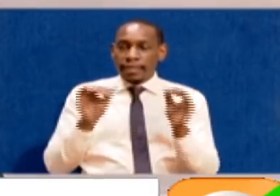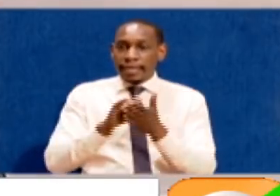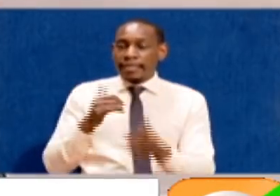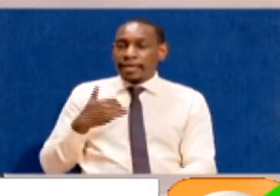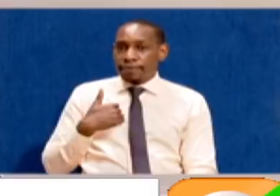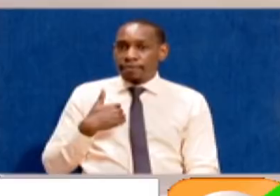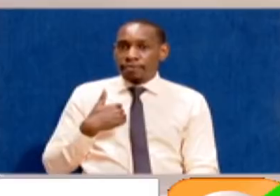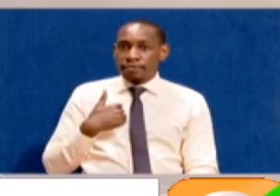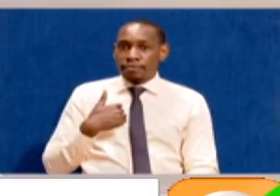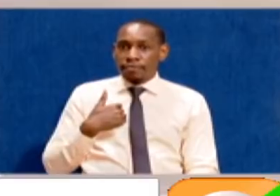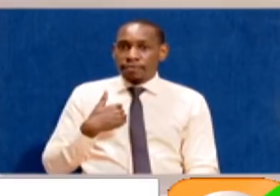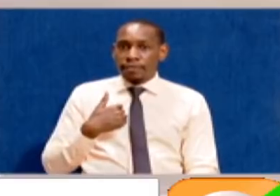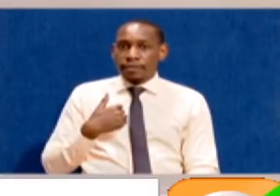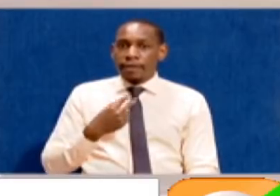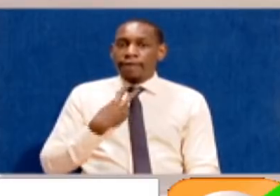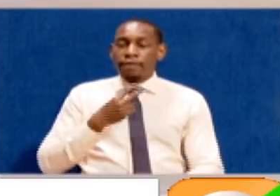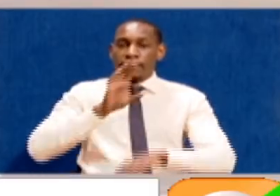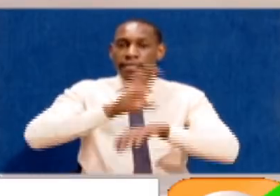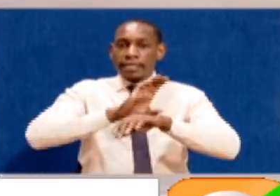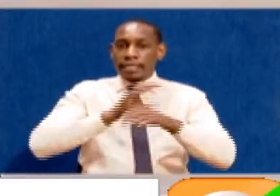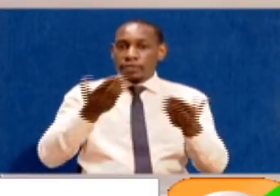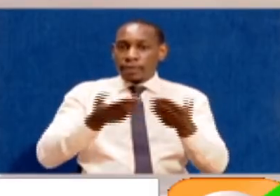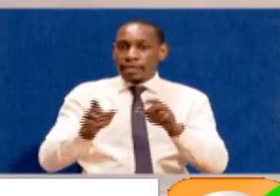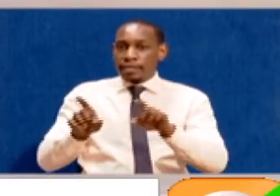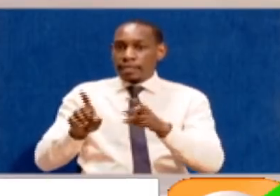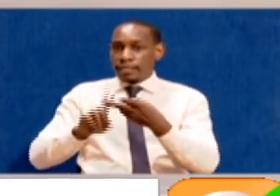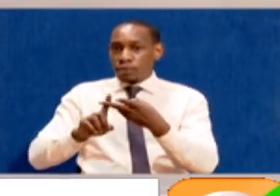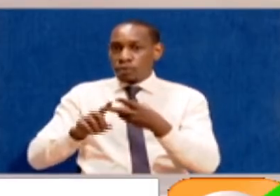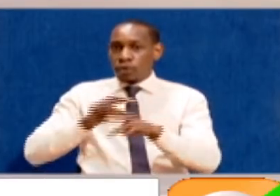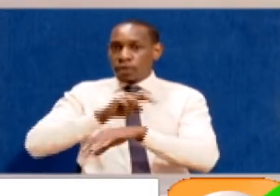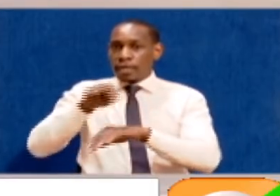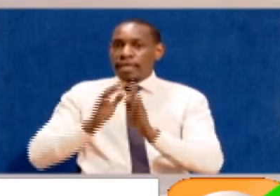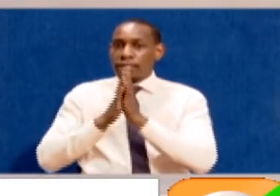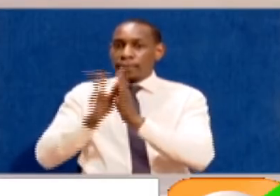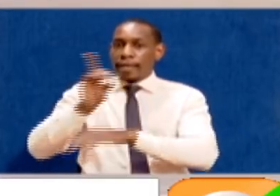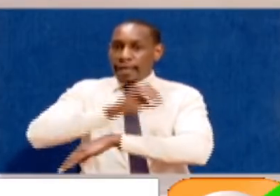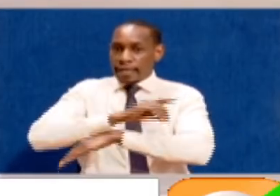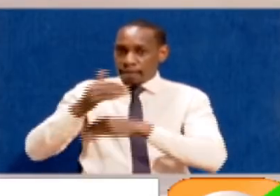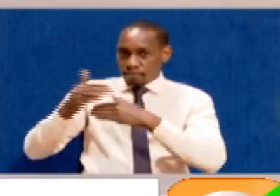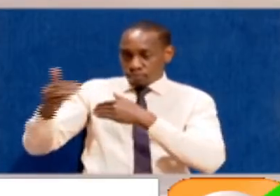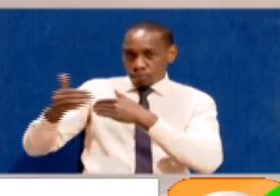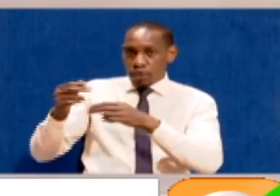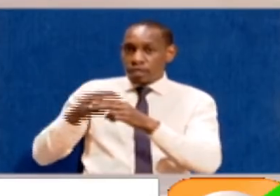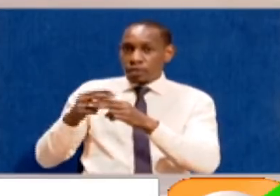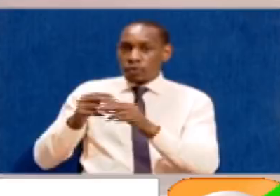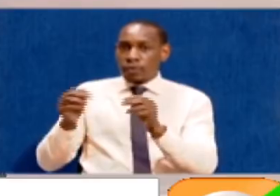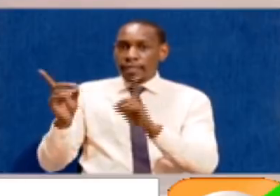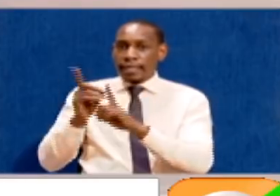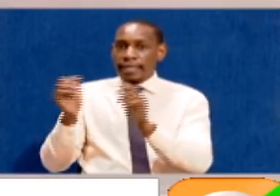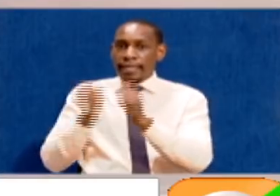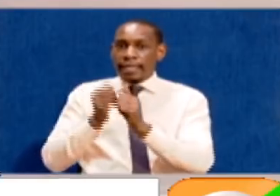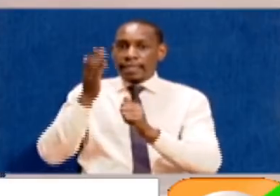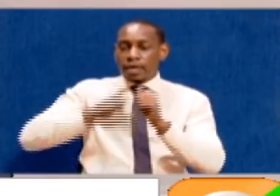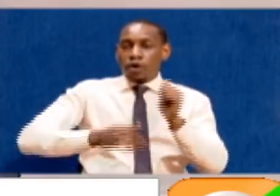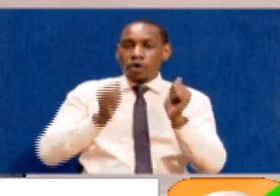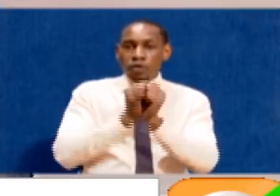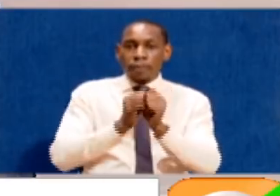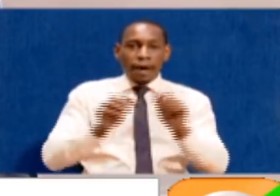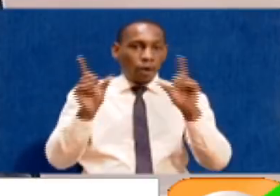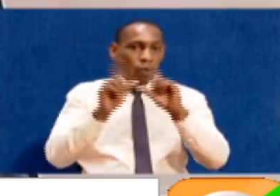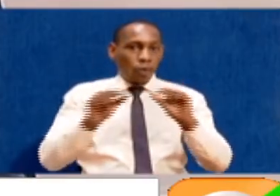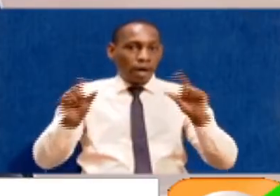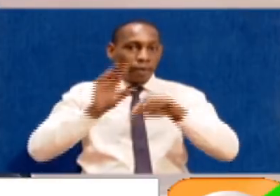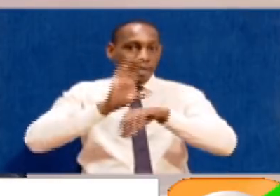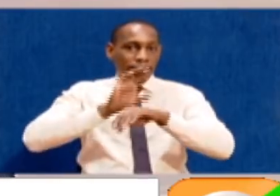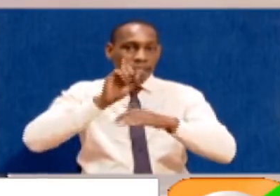have. Where's the church of the voice of the church in that? Also, a National Prayer Day coming up very soon, should be on the 10th of October. What should the